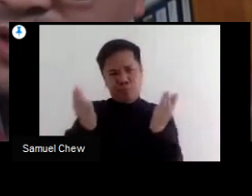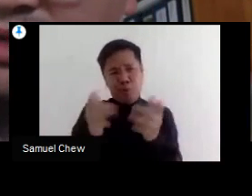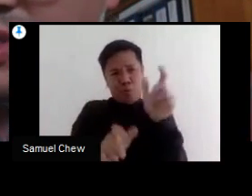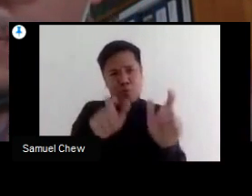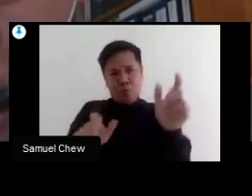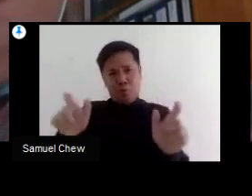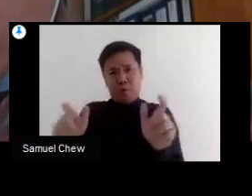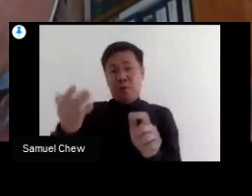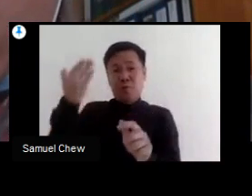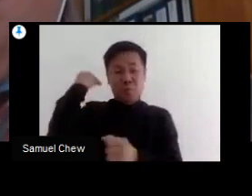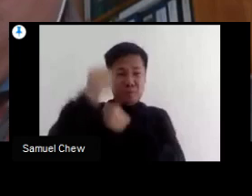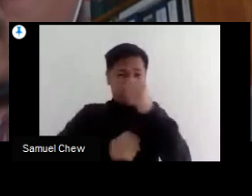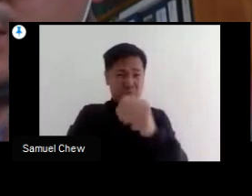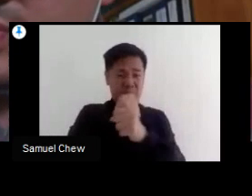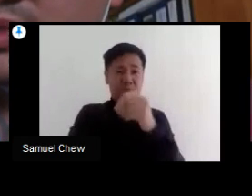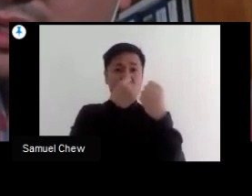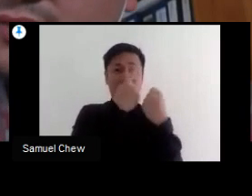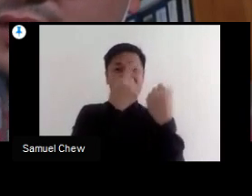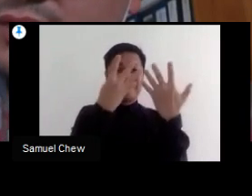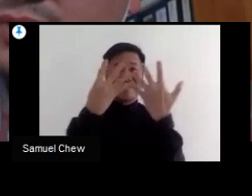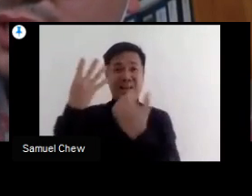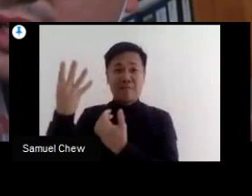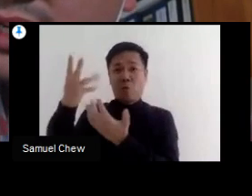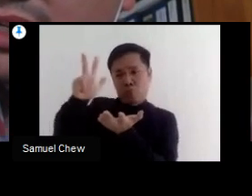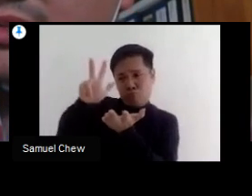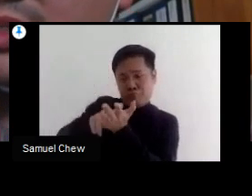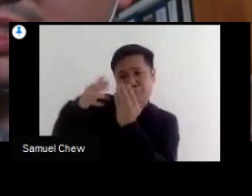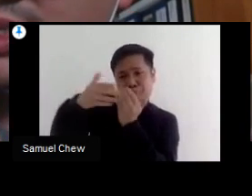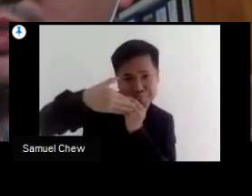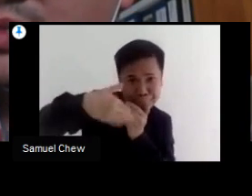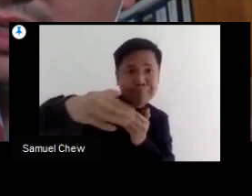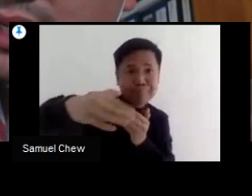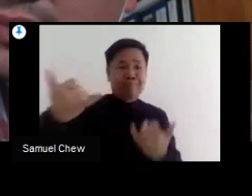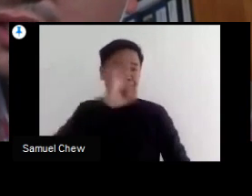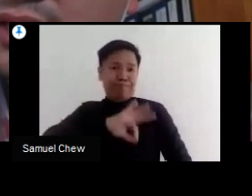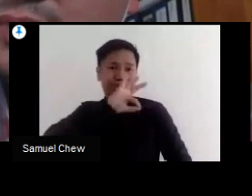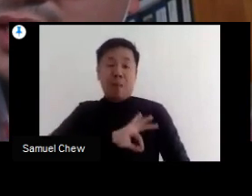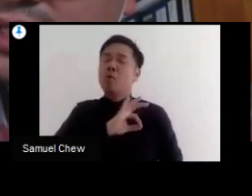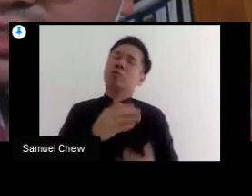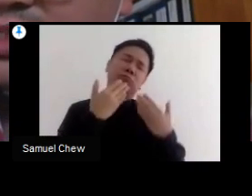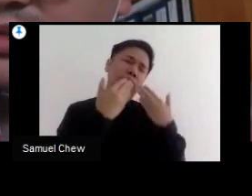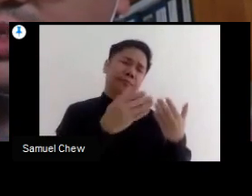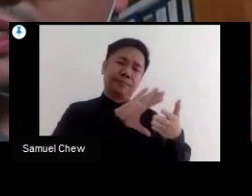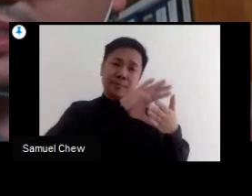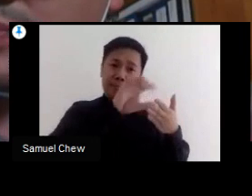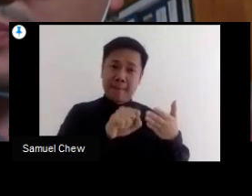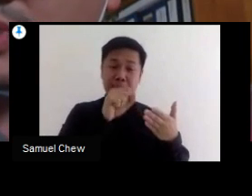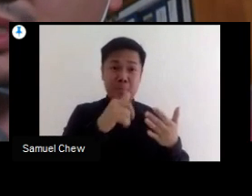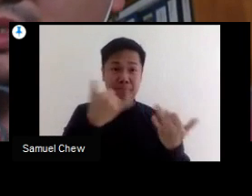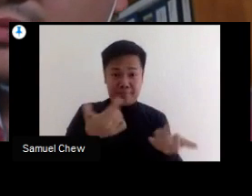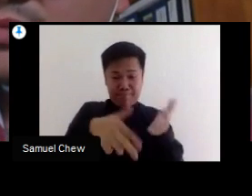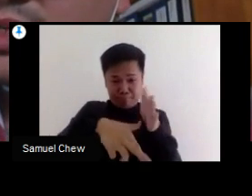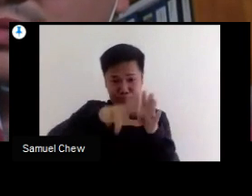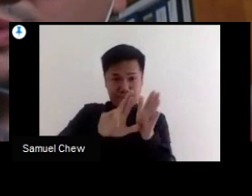1994. We deeply appreciate and support the efforts put in by UNESCAP in bringing up the revised Asia